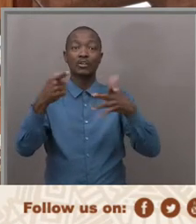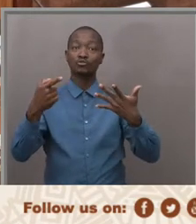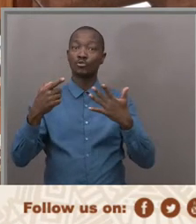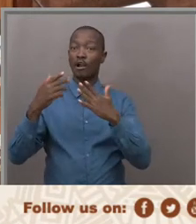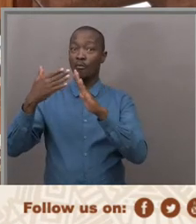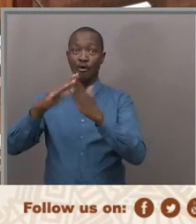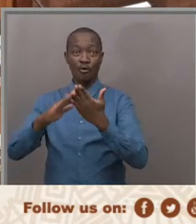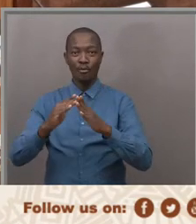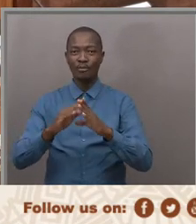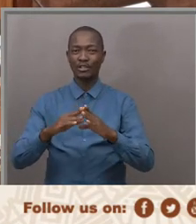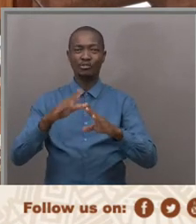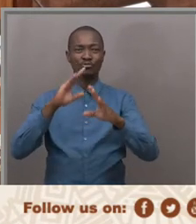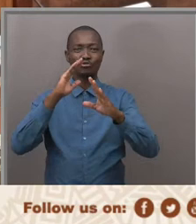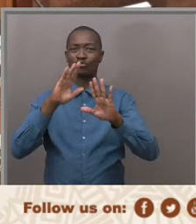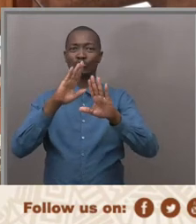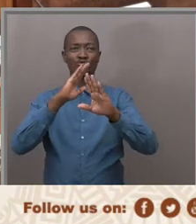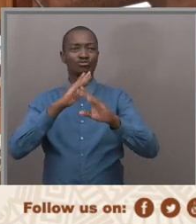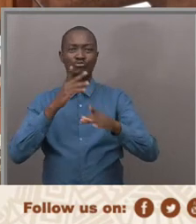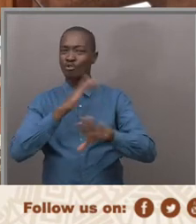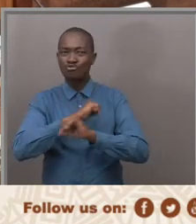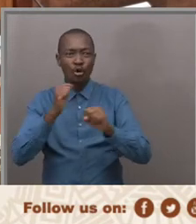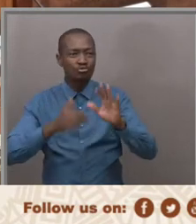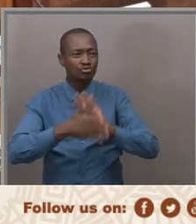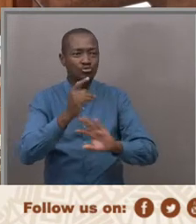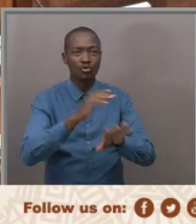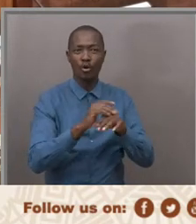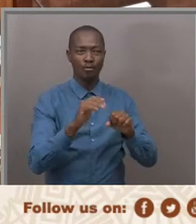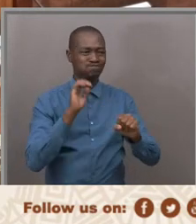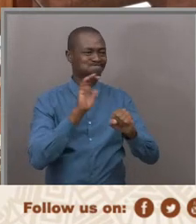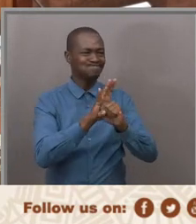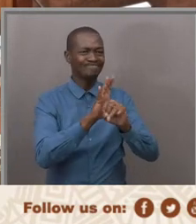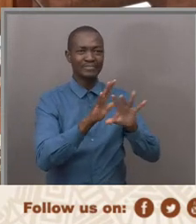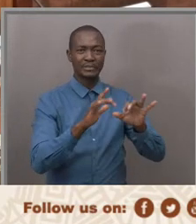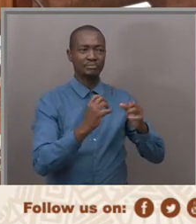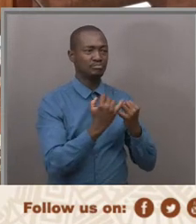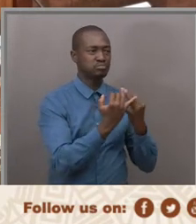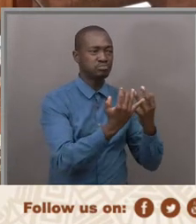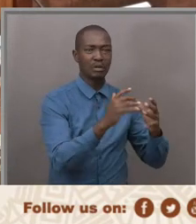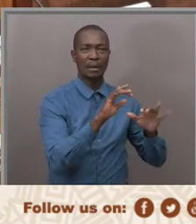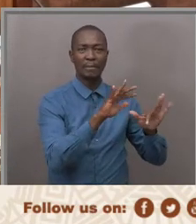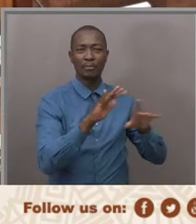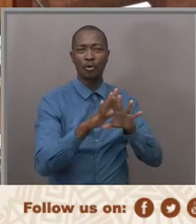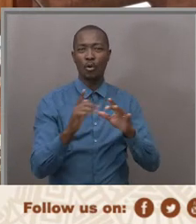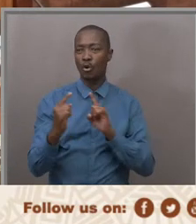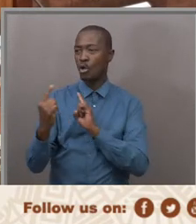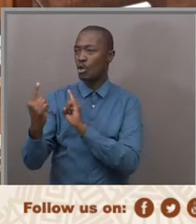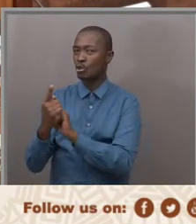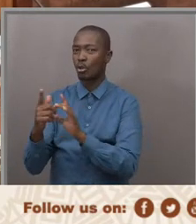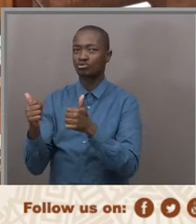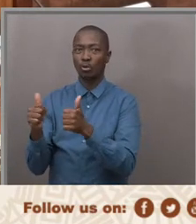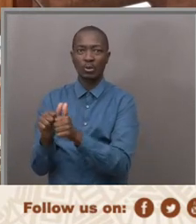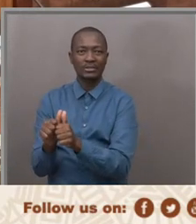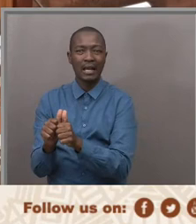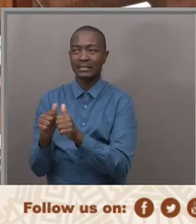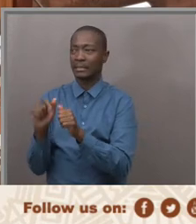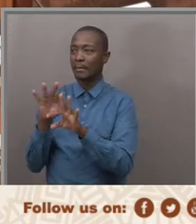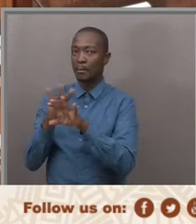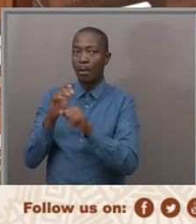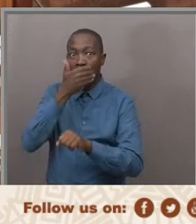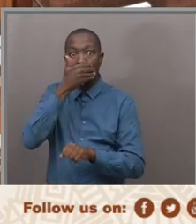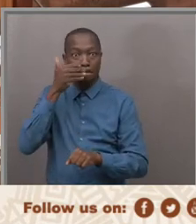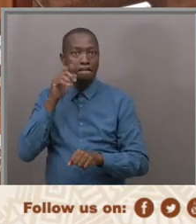crowded places, to avoid closed spaces, to avoid close contacts, to wear their masks,